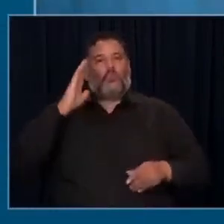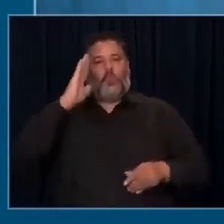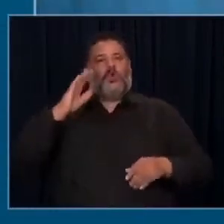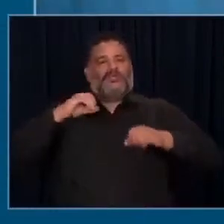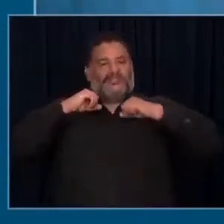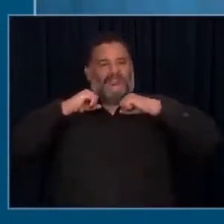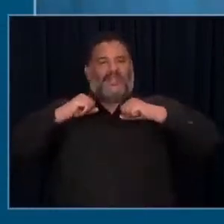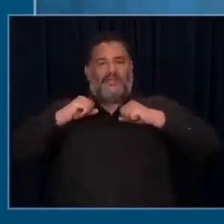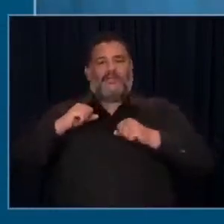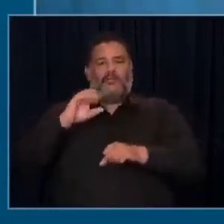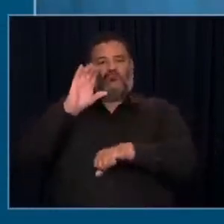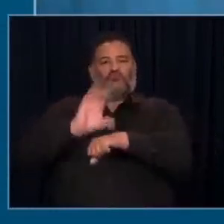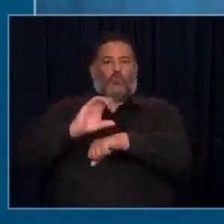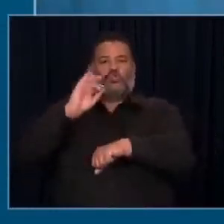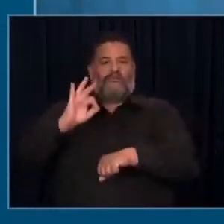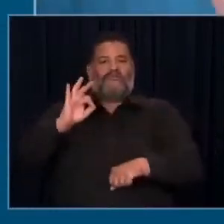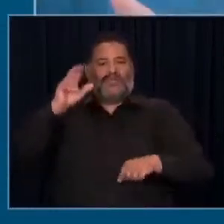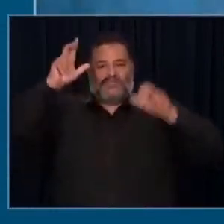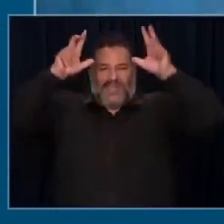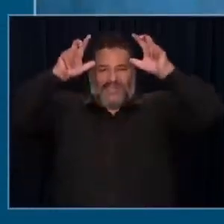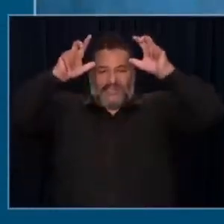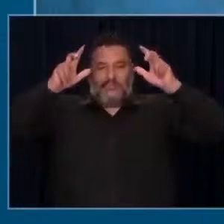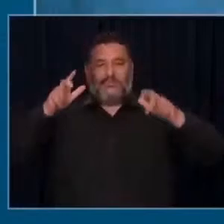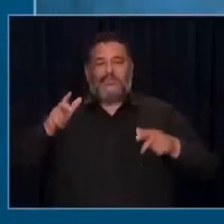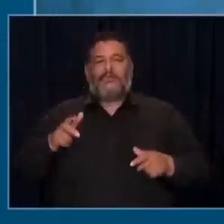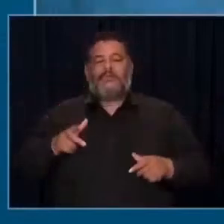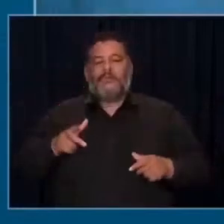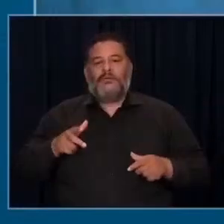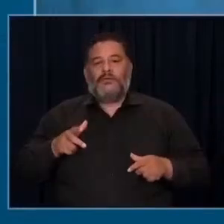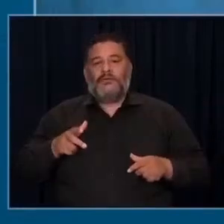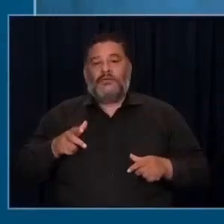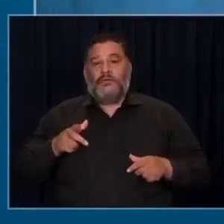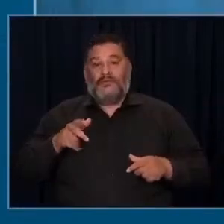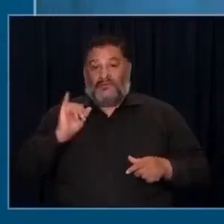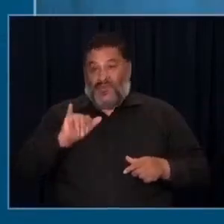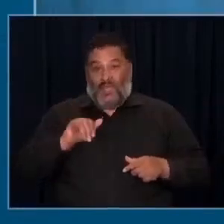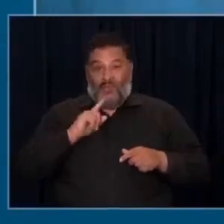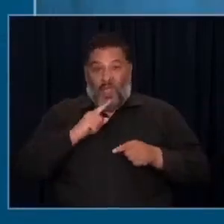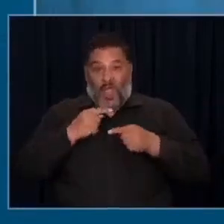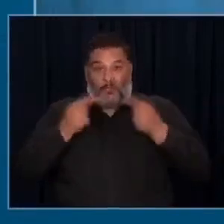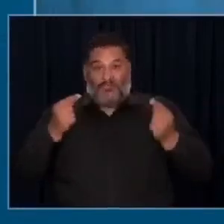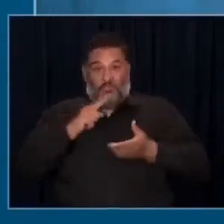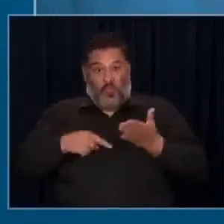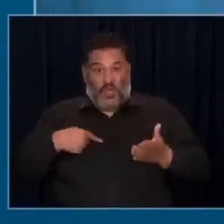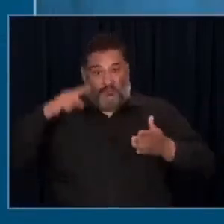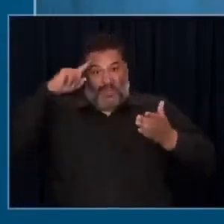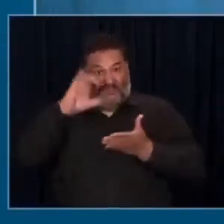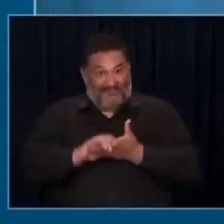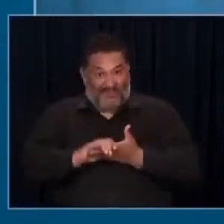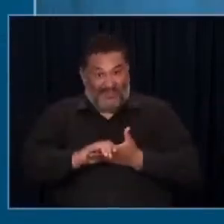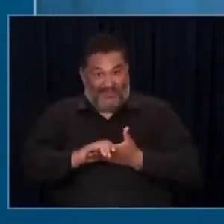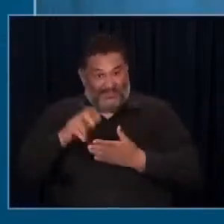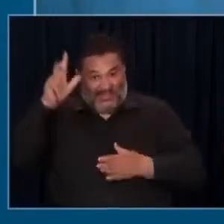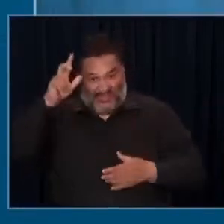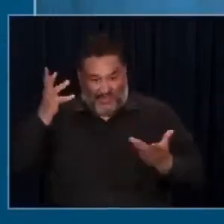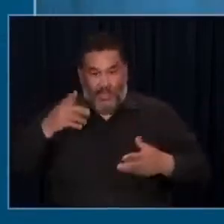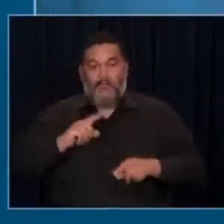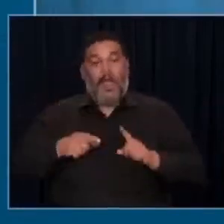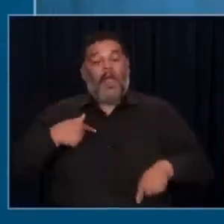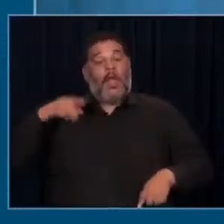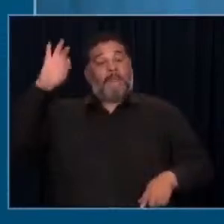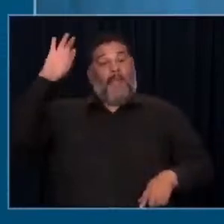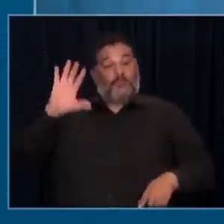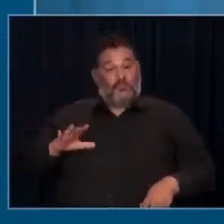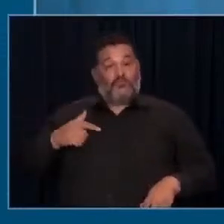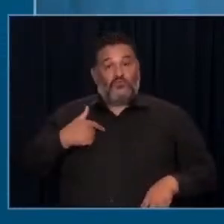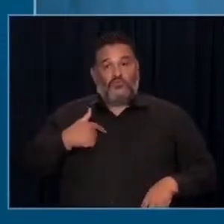the Church of Satan, the exact opposite of what I believe in. See, the thing is that while I, as a pastor, I